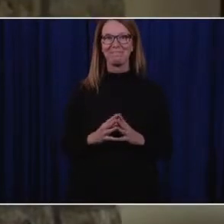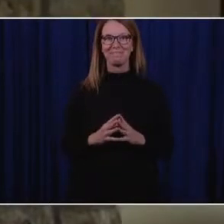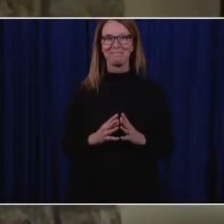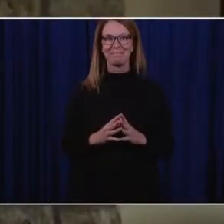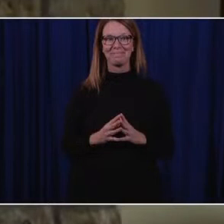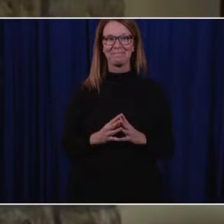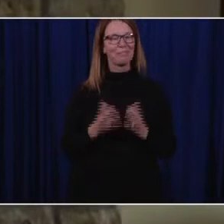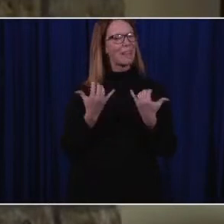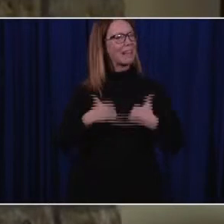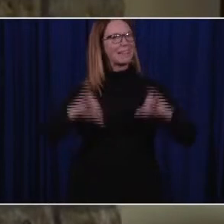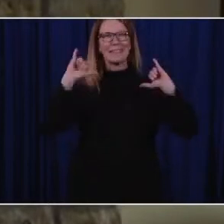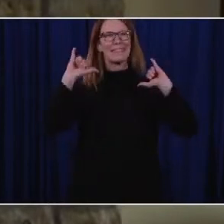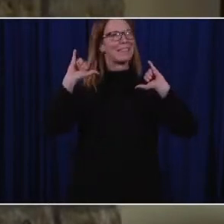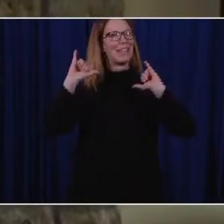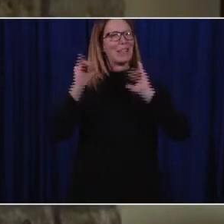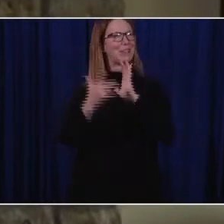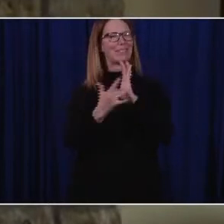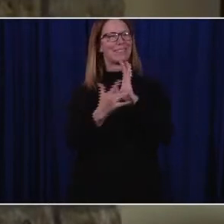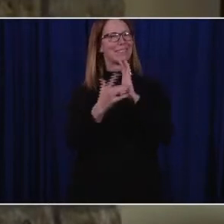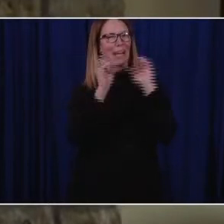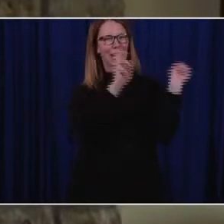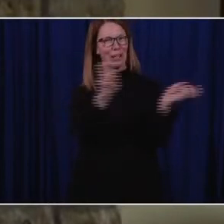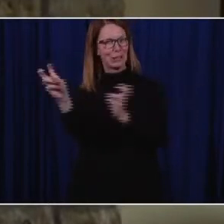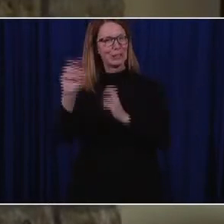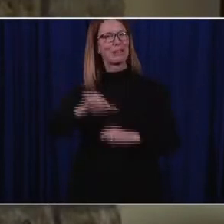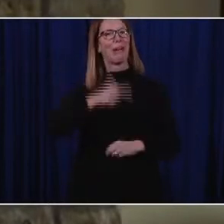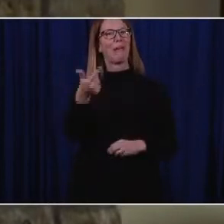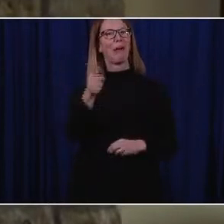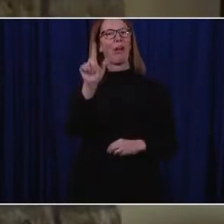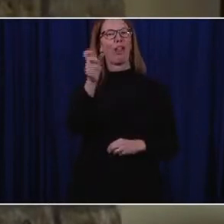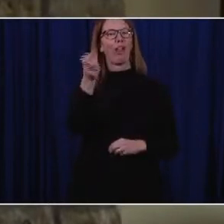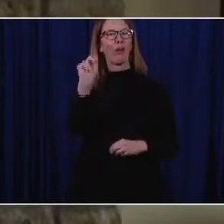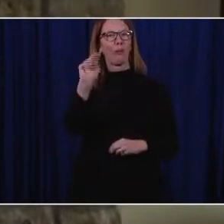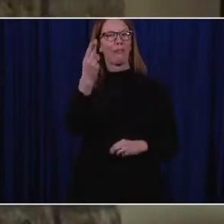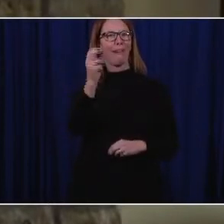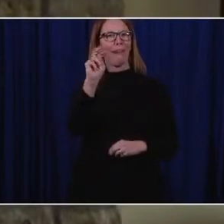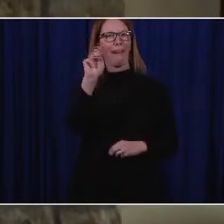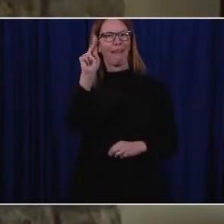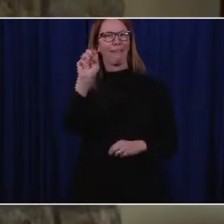right, Justin's still having audio issues. We will go to Laura Hancock at cleveland.com.